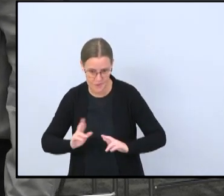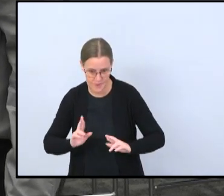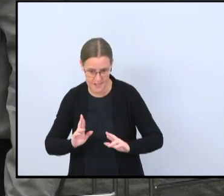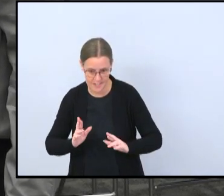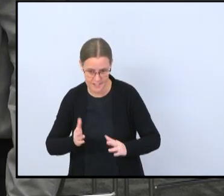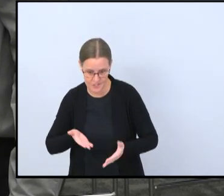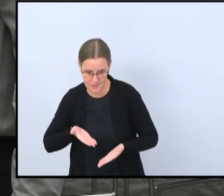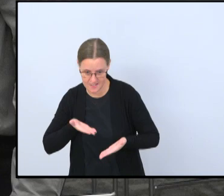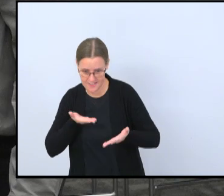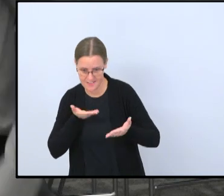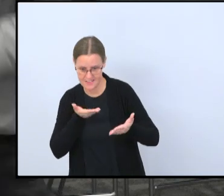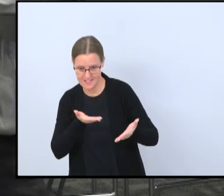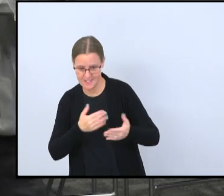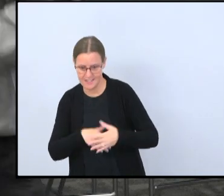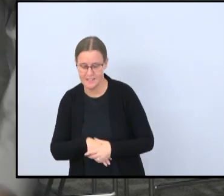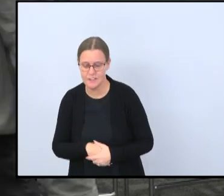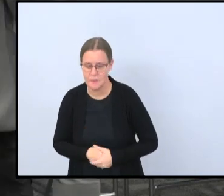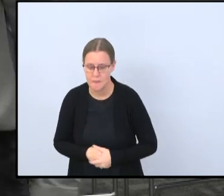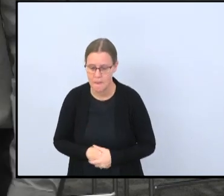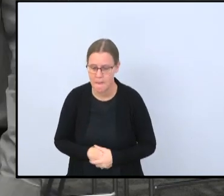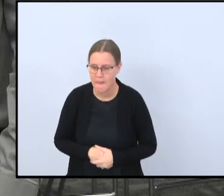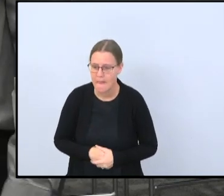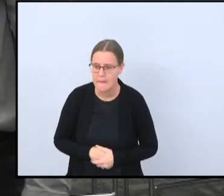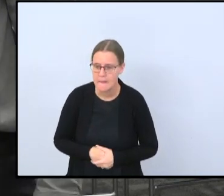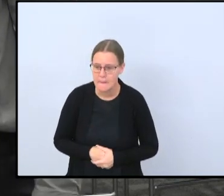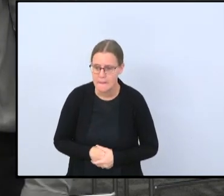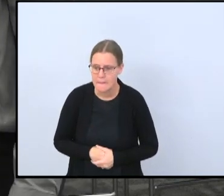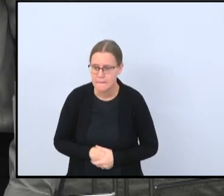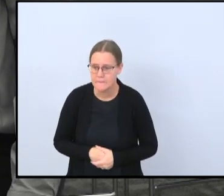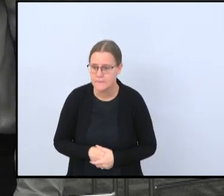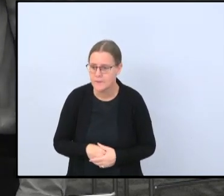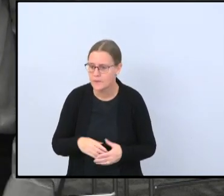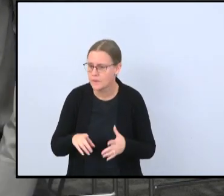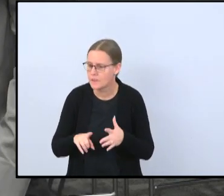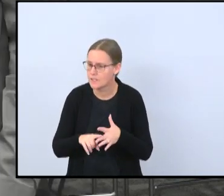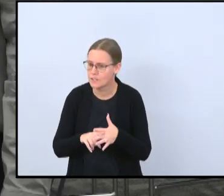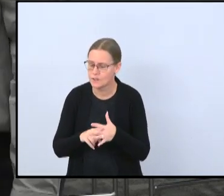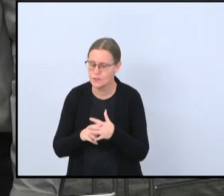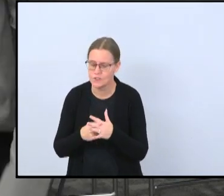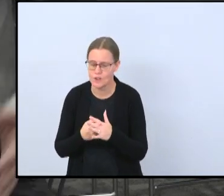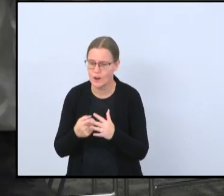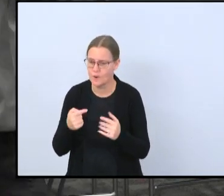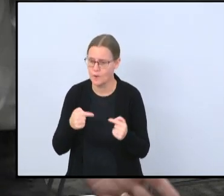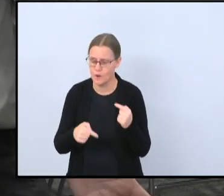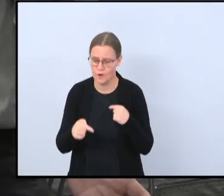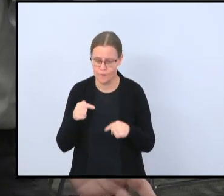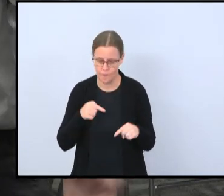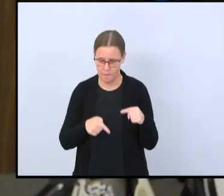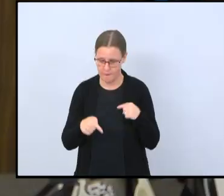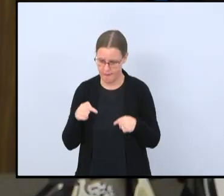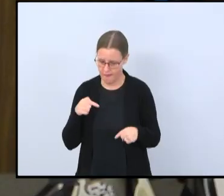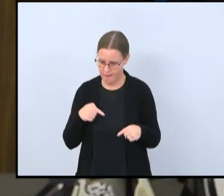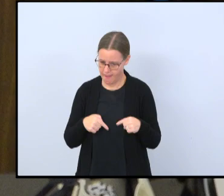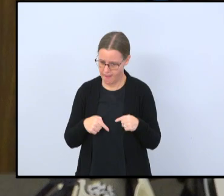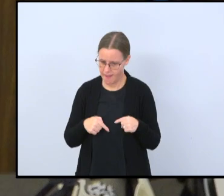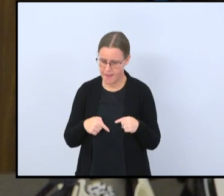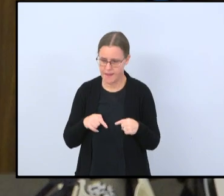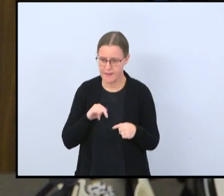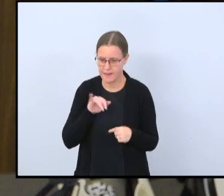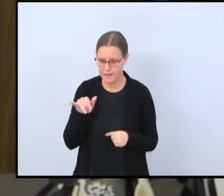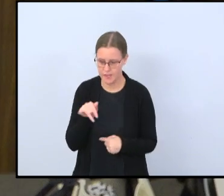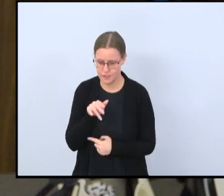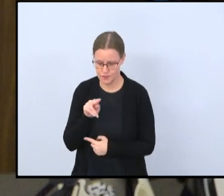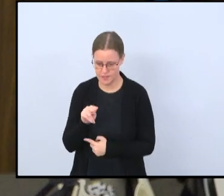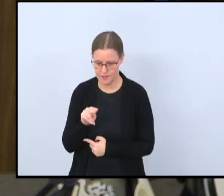all. So first we wanted to just start off with kind of a time lapse here. If you'll recall, back in January